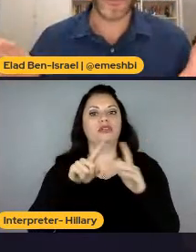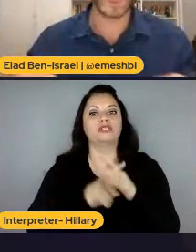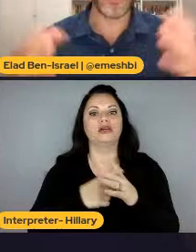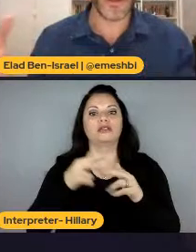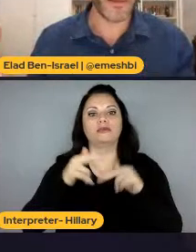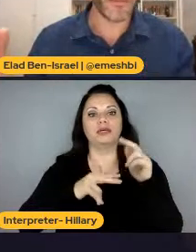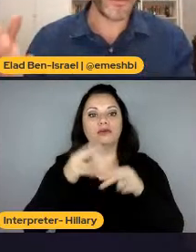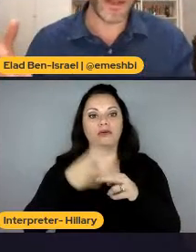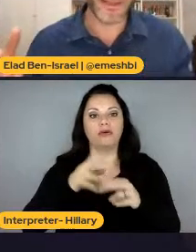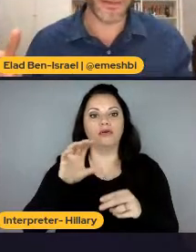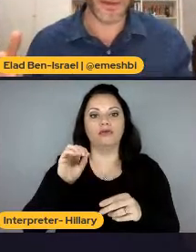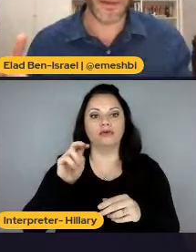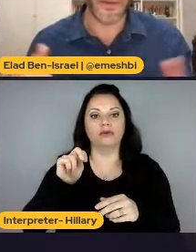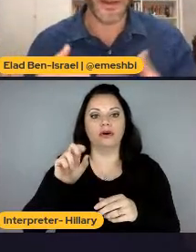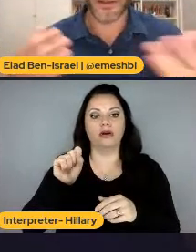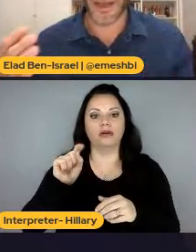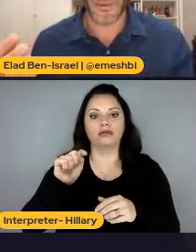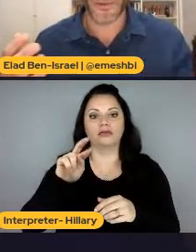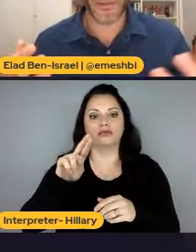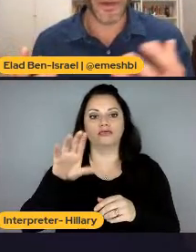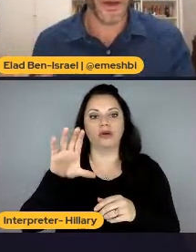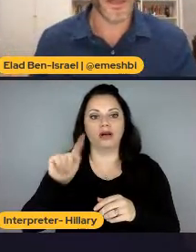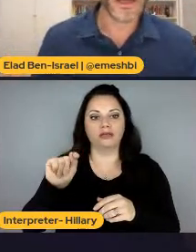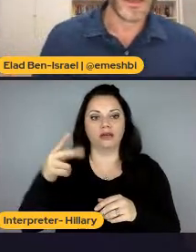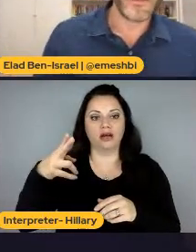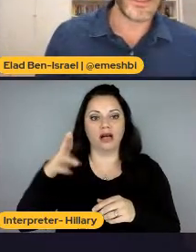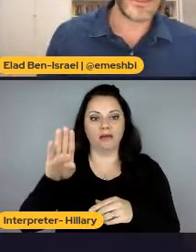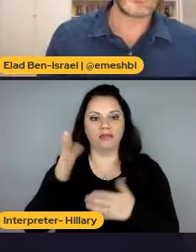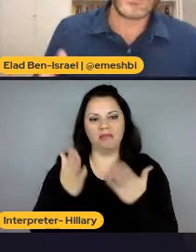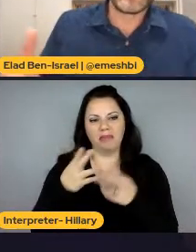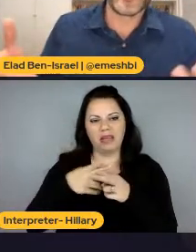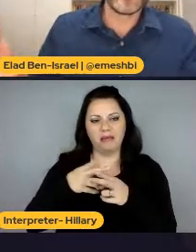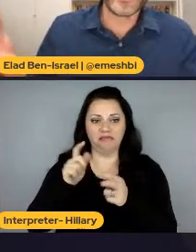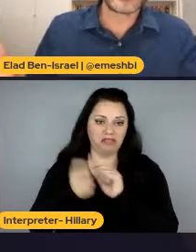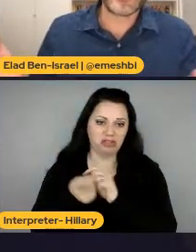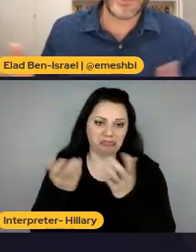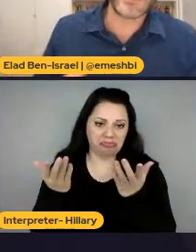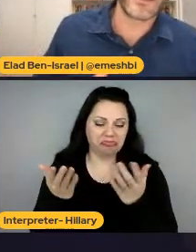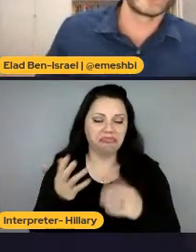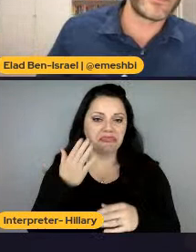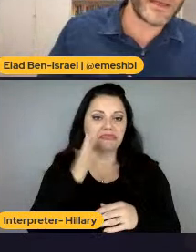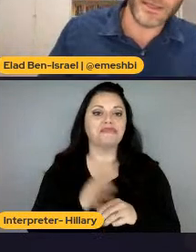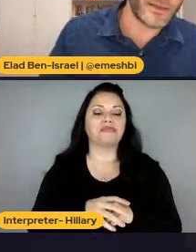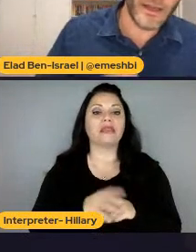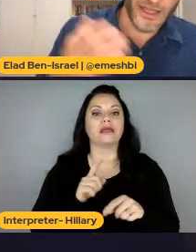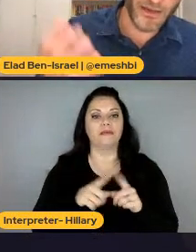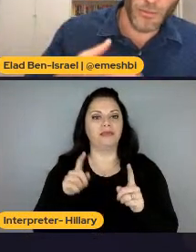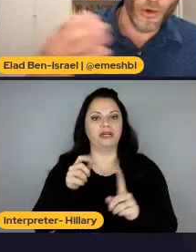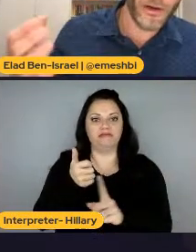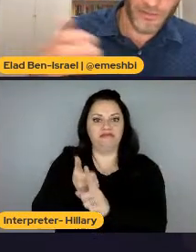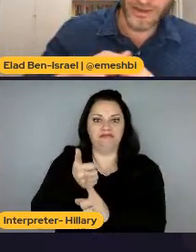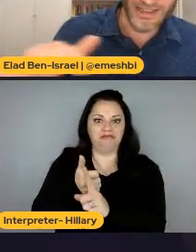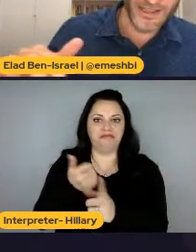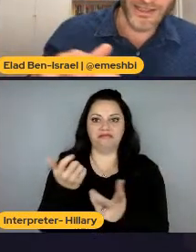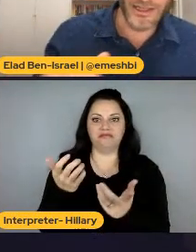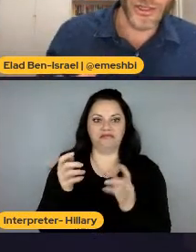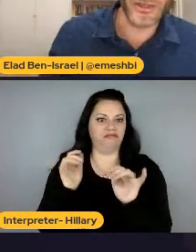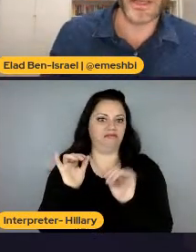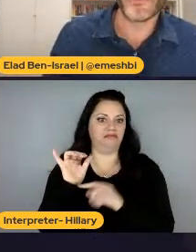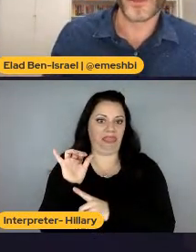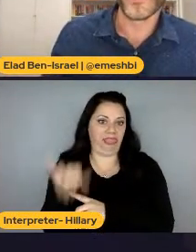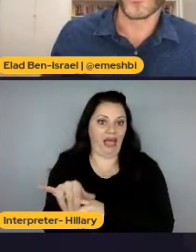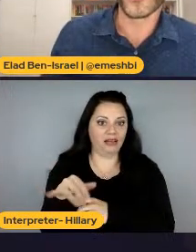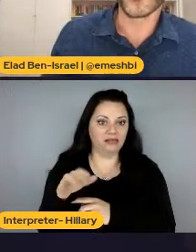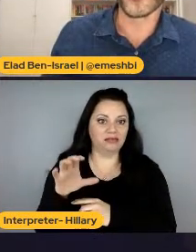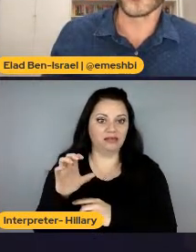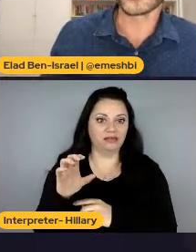Construct Hub. Maybe that's going to be the final name, or maybe not. But it's what you would expect it to be, basically. Nothing more, at least